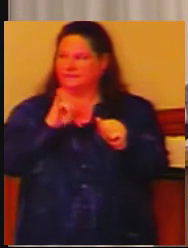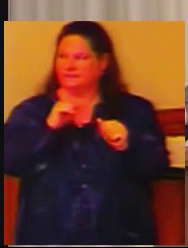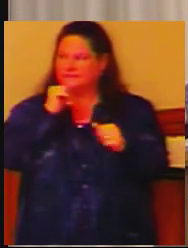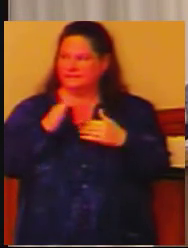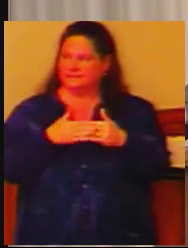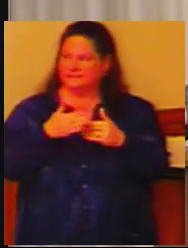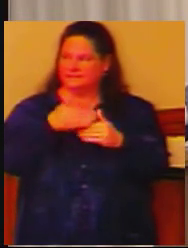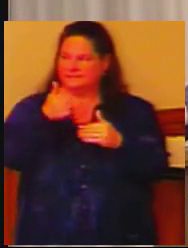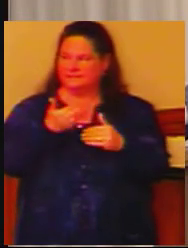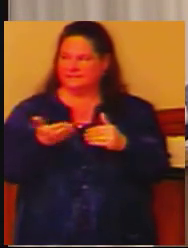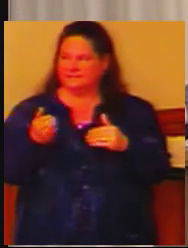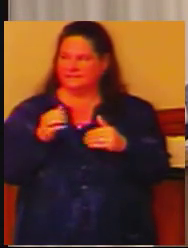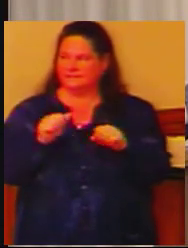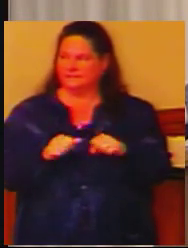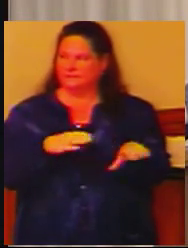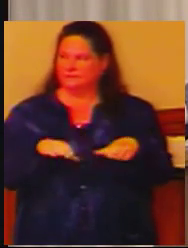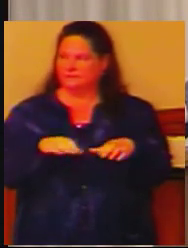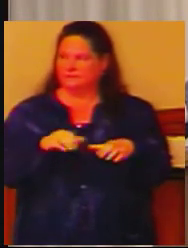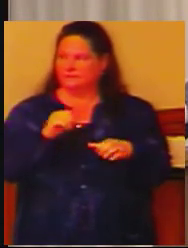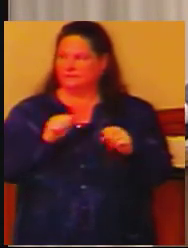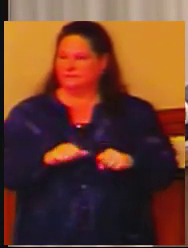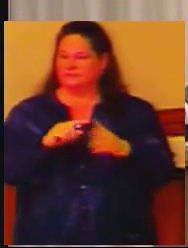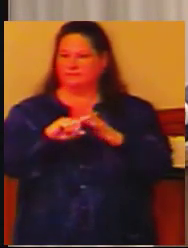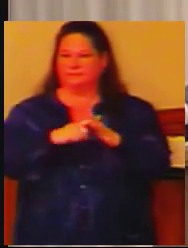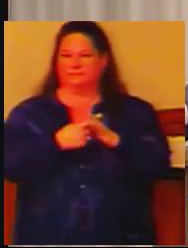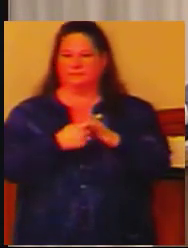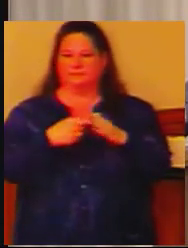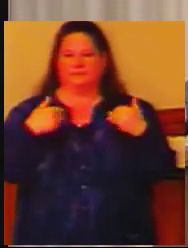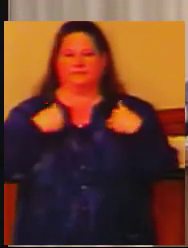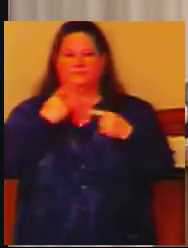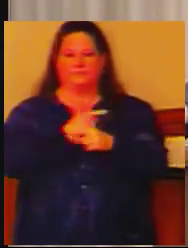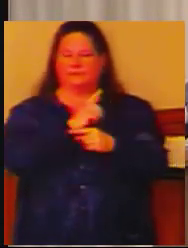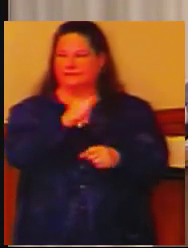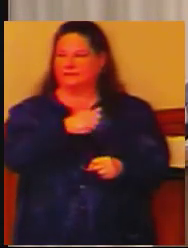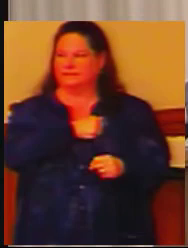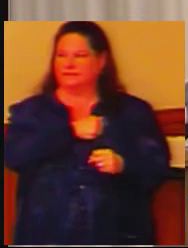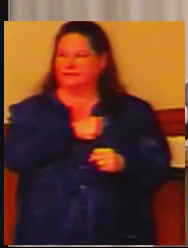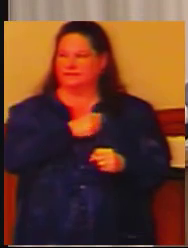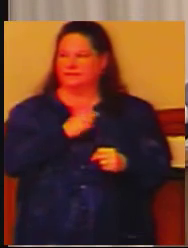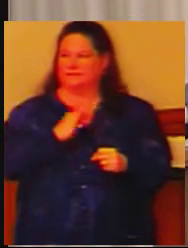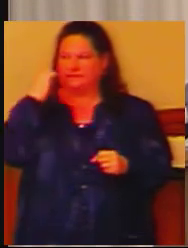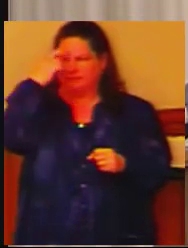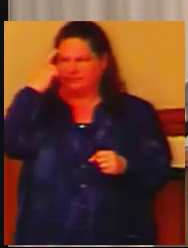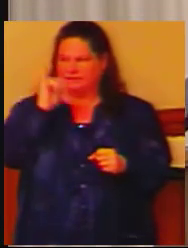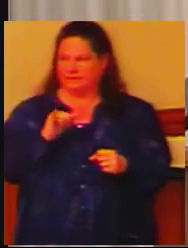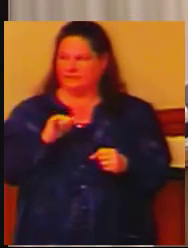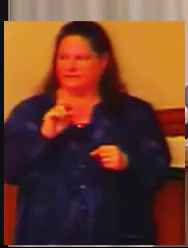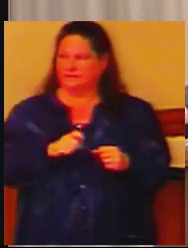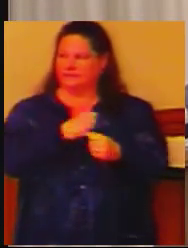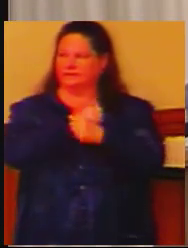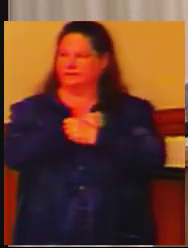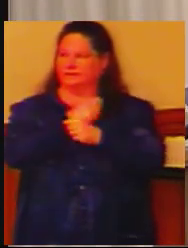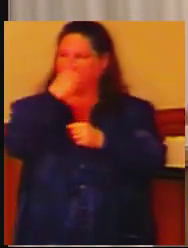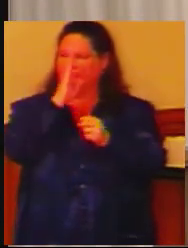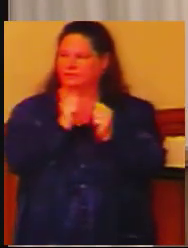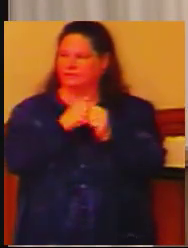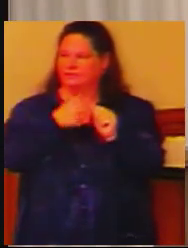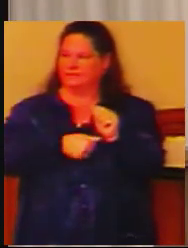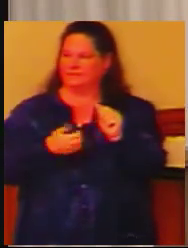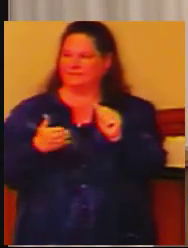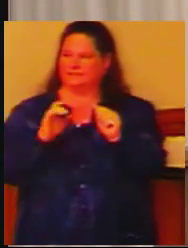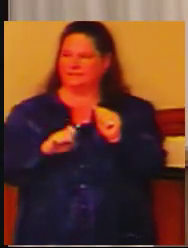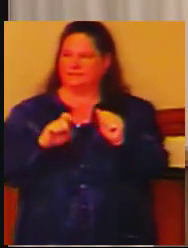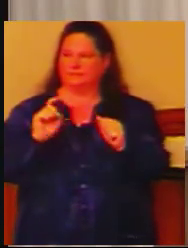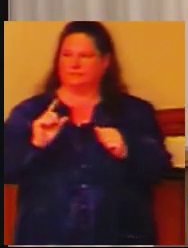to do. We can begin to have the right attitude if we put that in our mind. Okay, I have to love God with everything. Then I have to turn toward